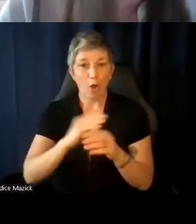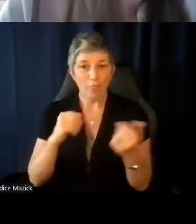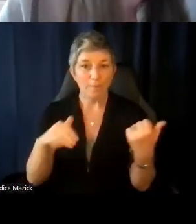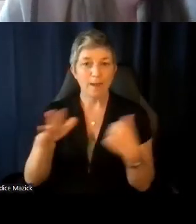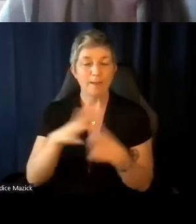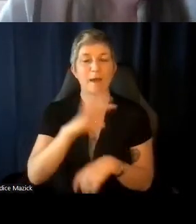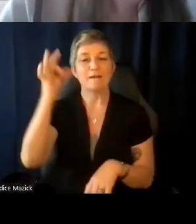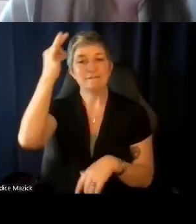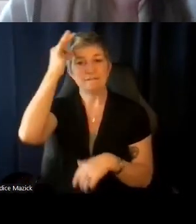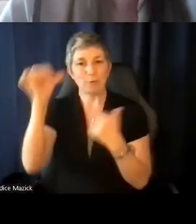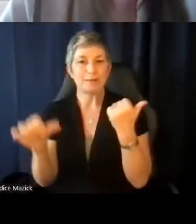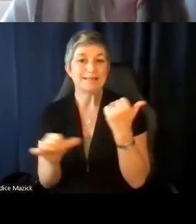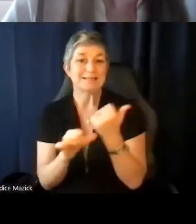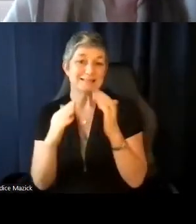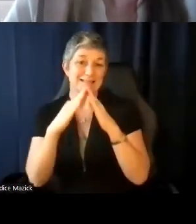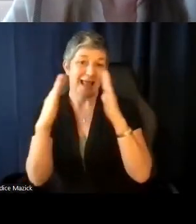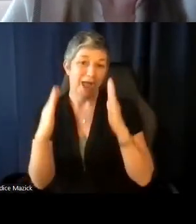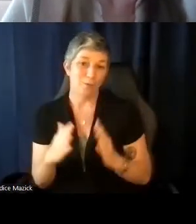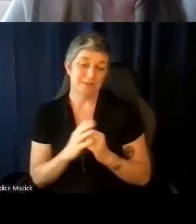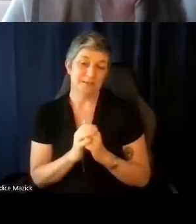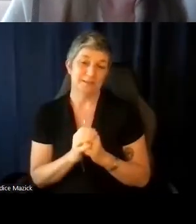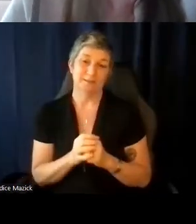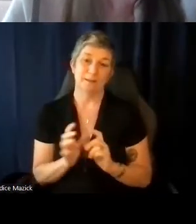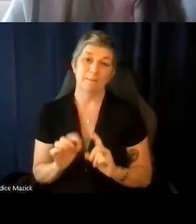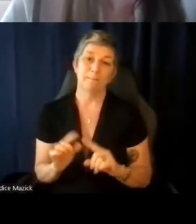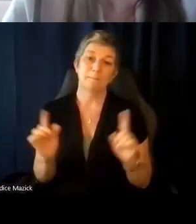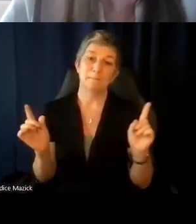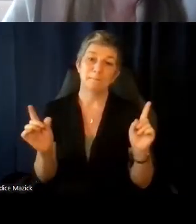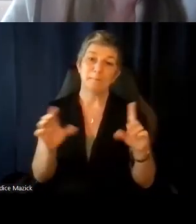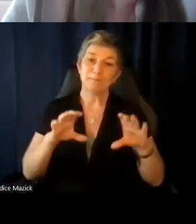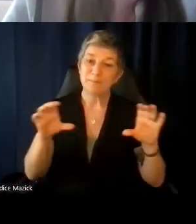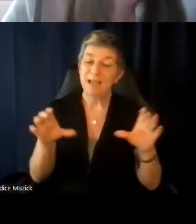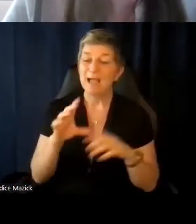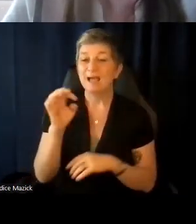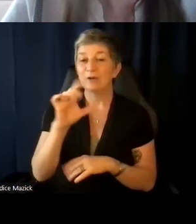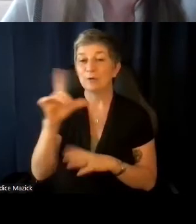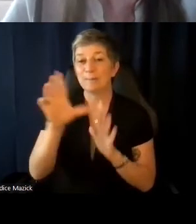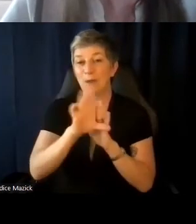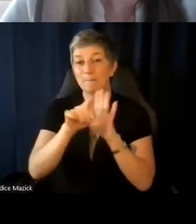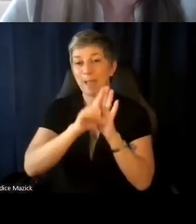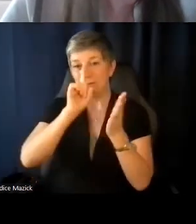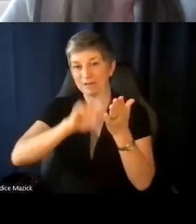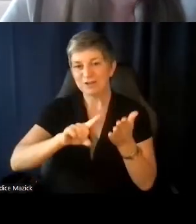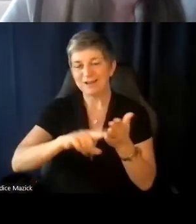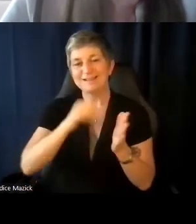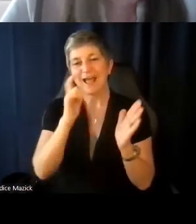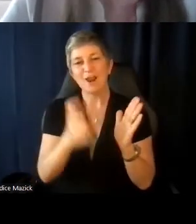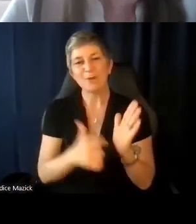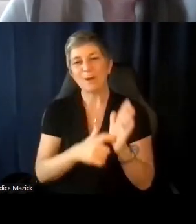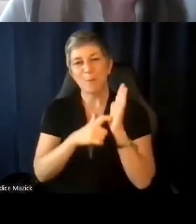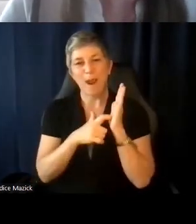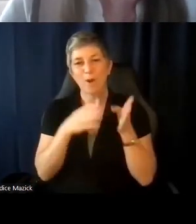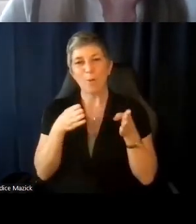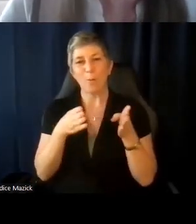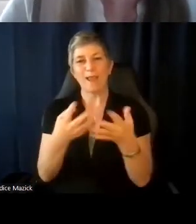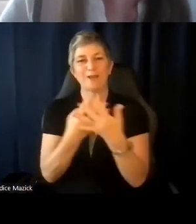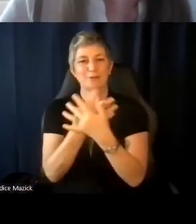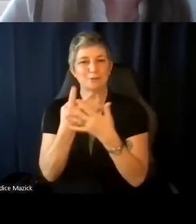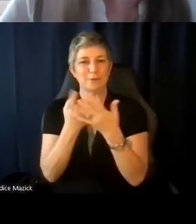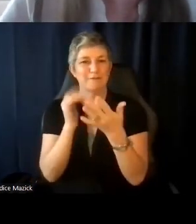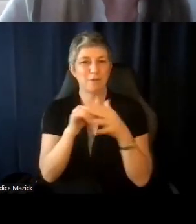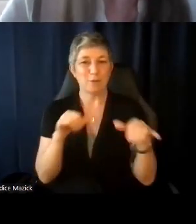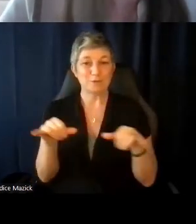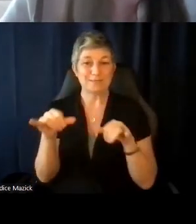federally assisted housing, but conducting a criminal background check is not a required means to screen for those standards. You